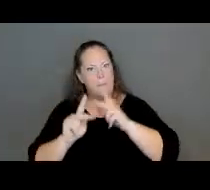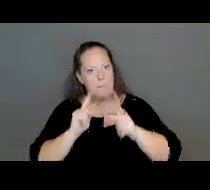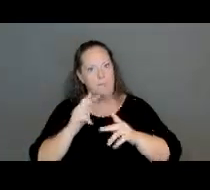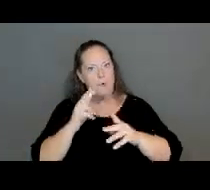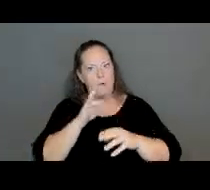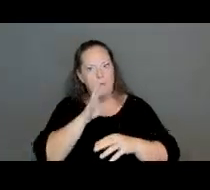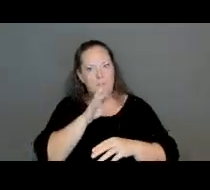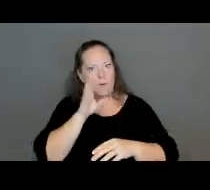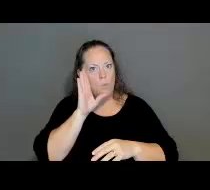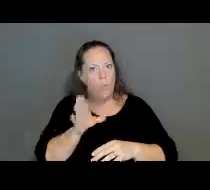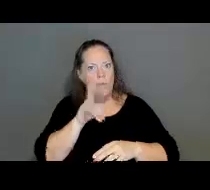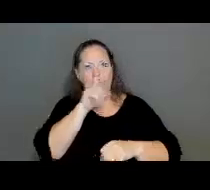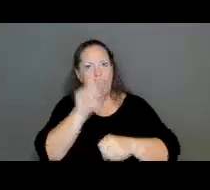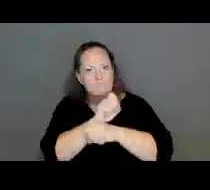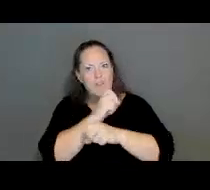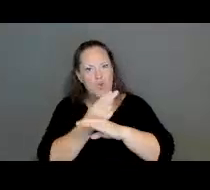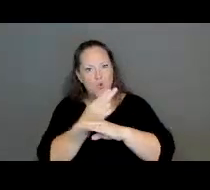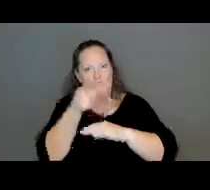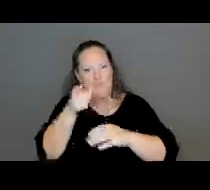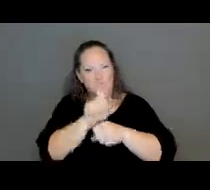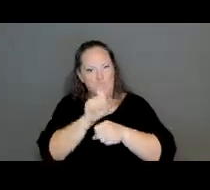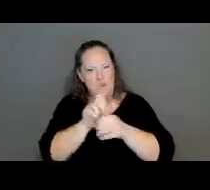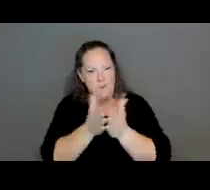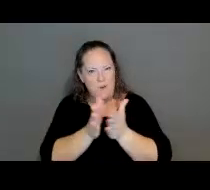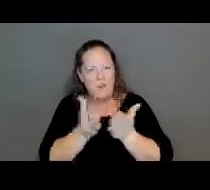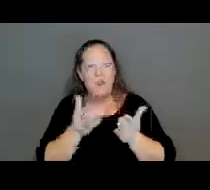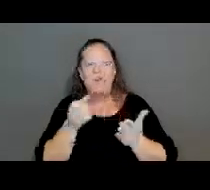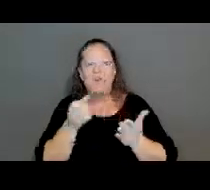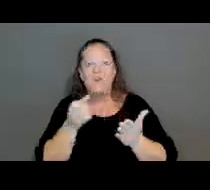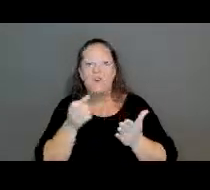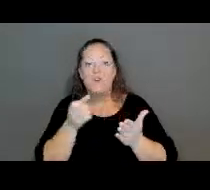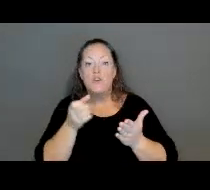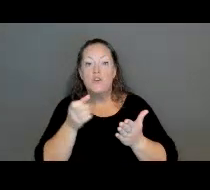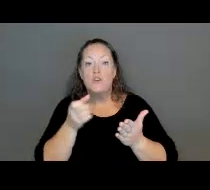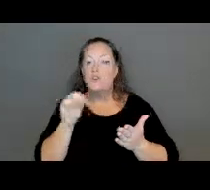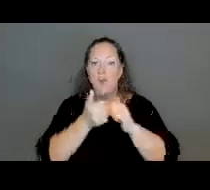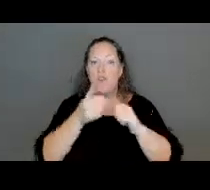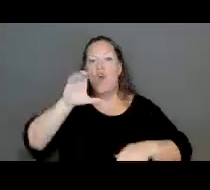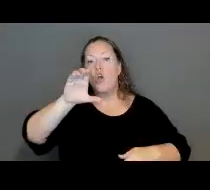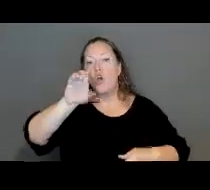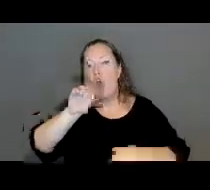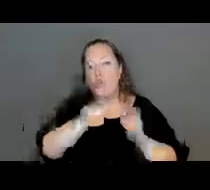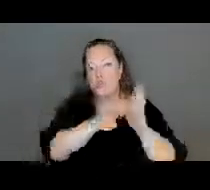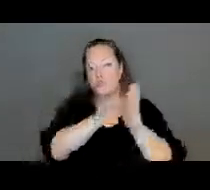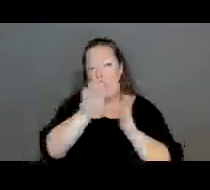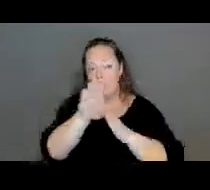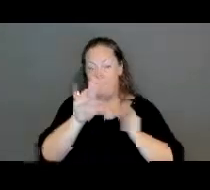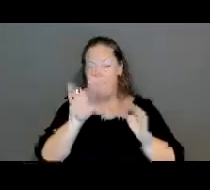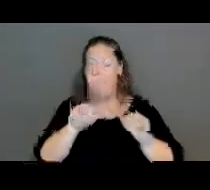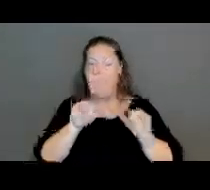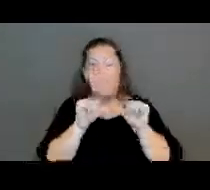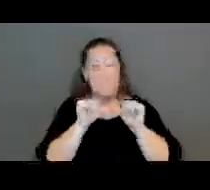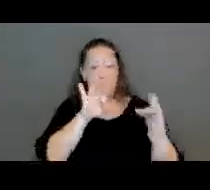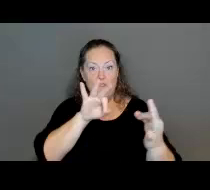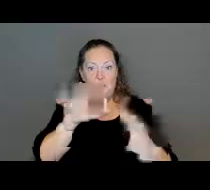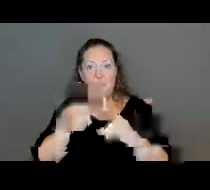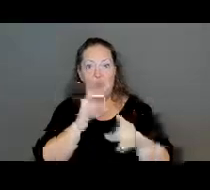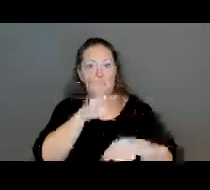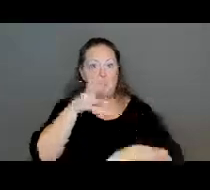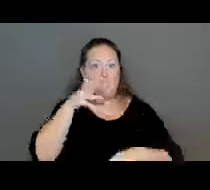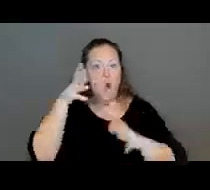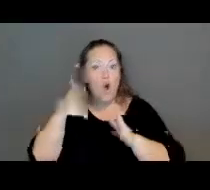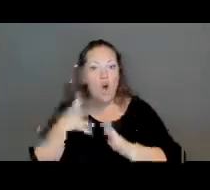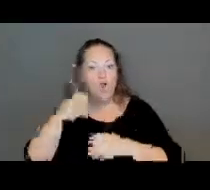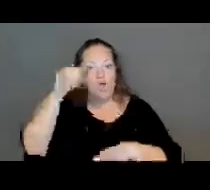went in with the idea of co-development with continuous feedback from farmers, ranchers,